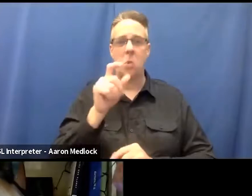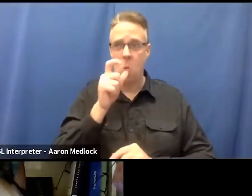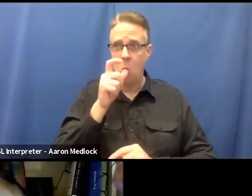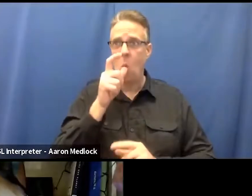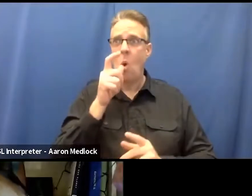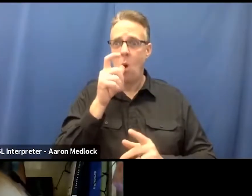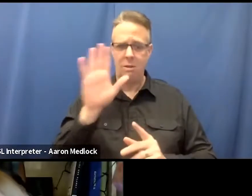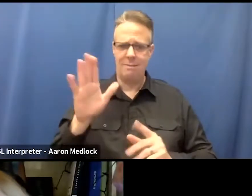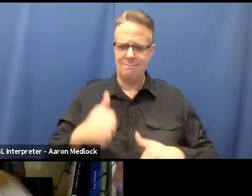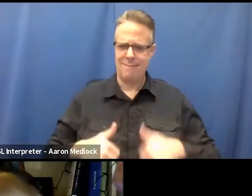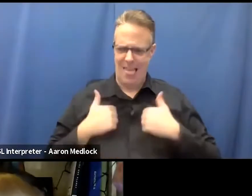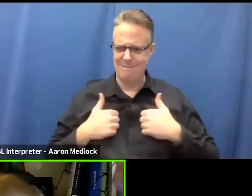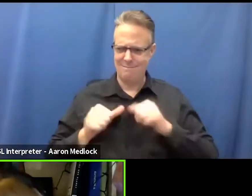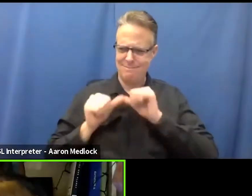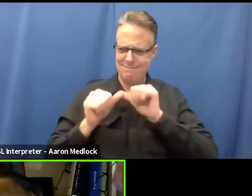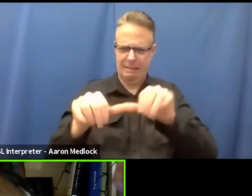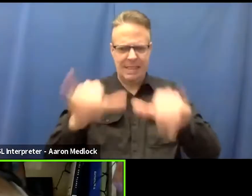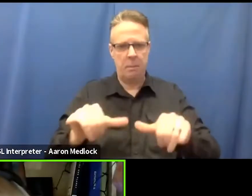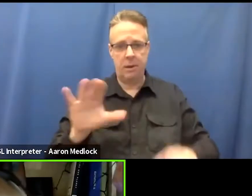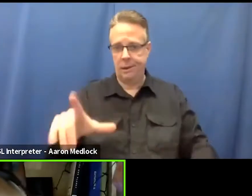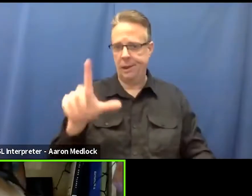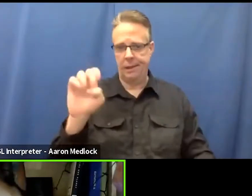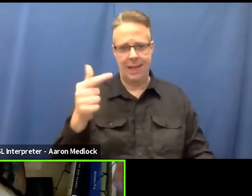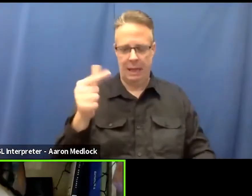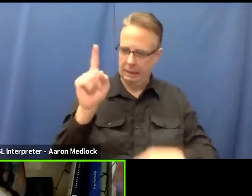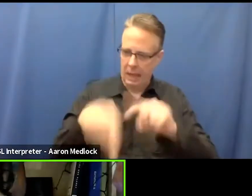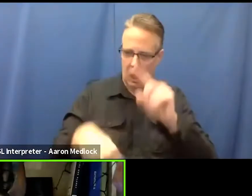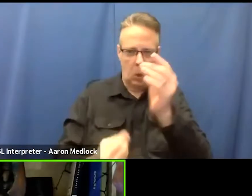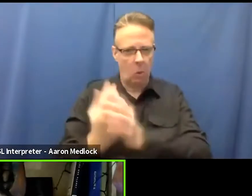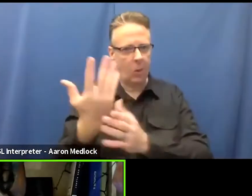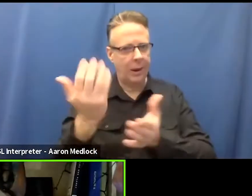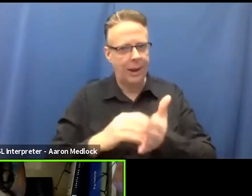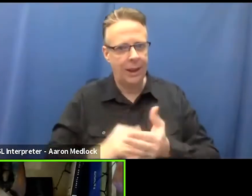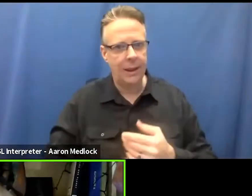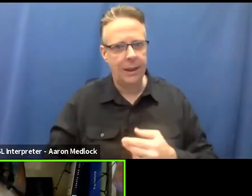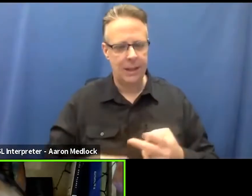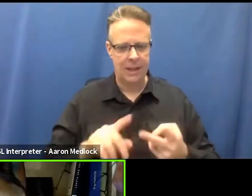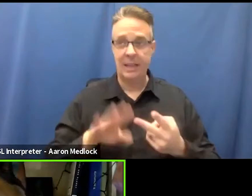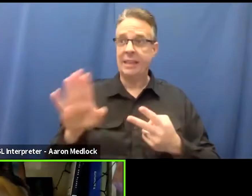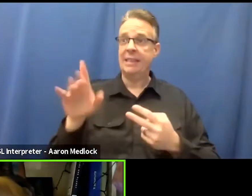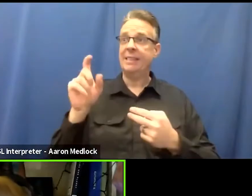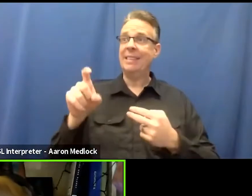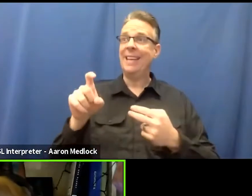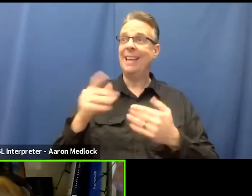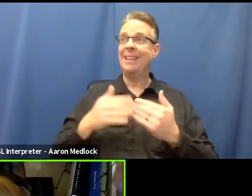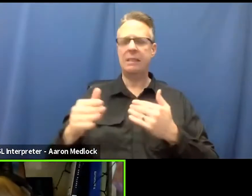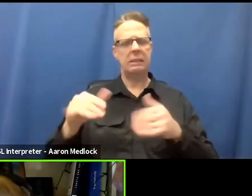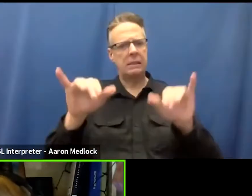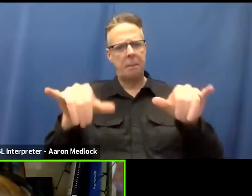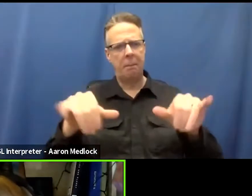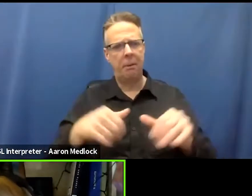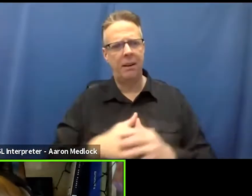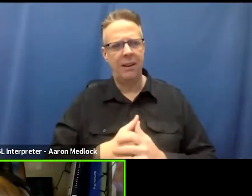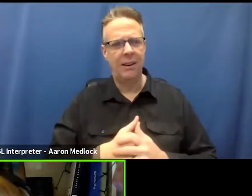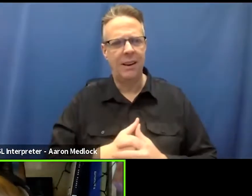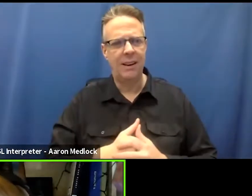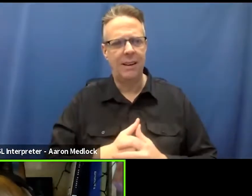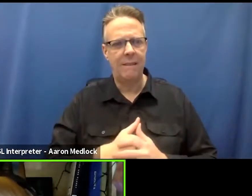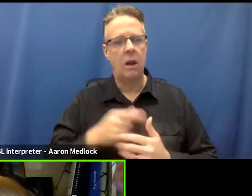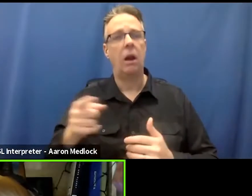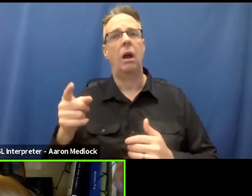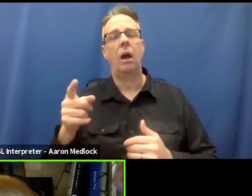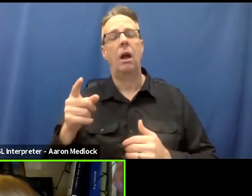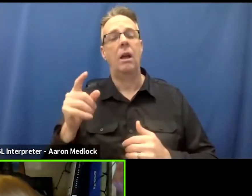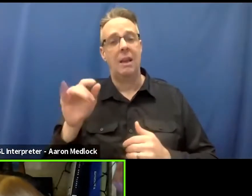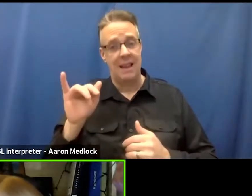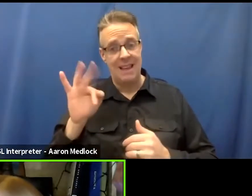lifelong conditions, his legs are not going to regrow, his needs are not going to change really, then have to go, if